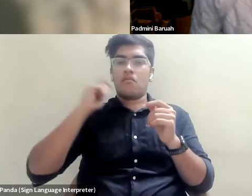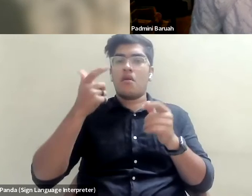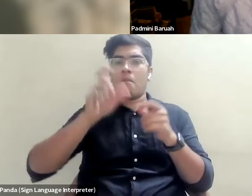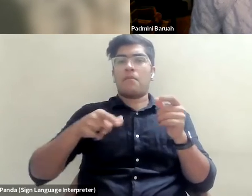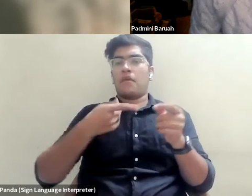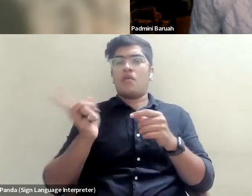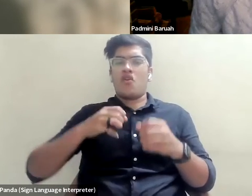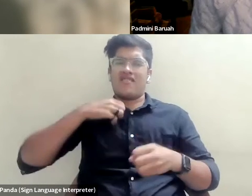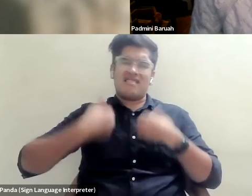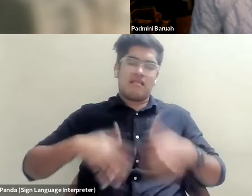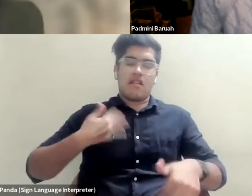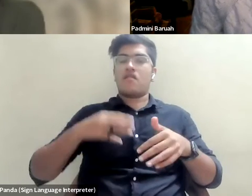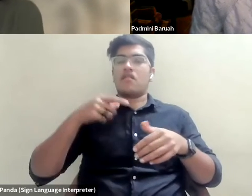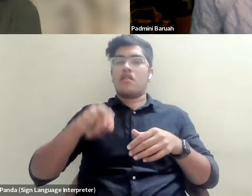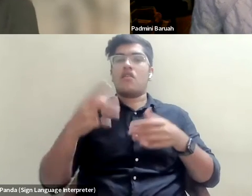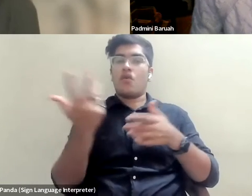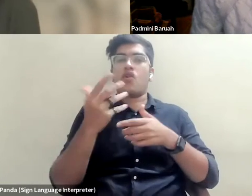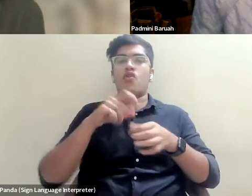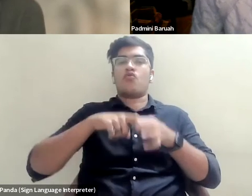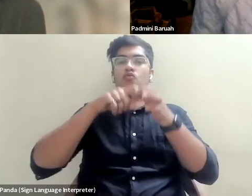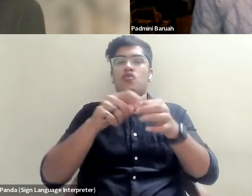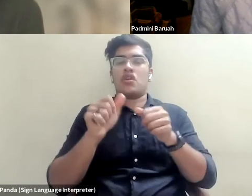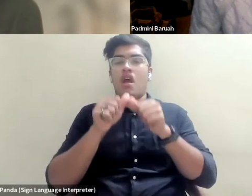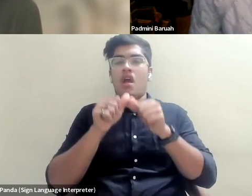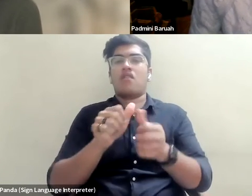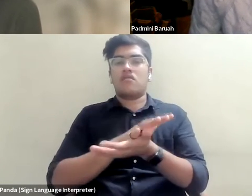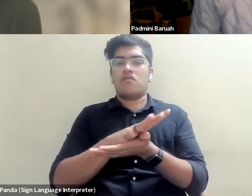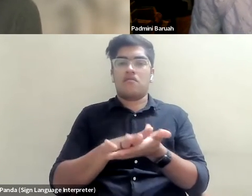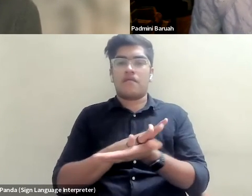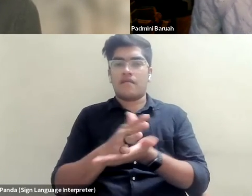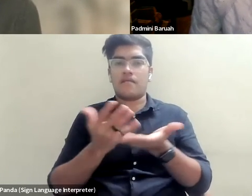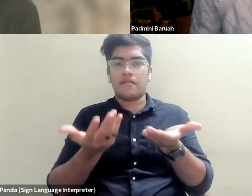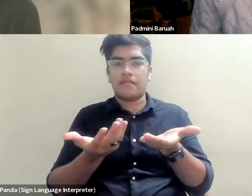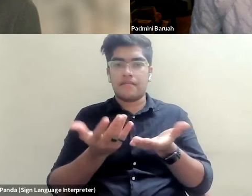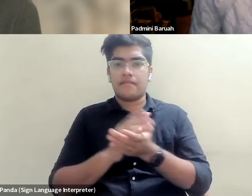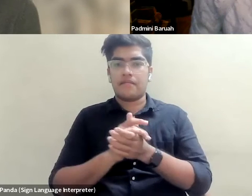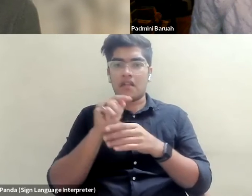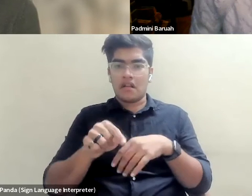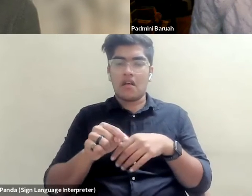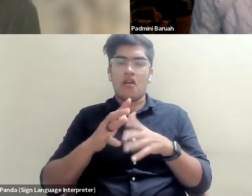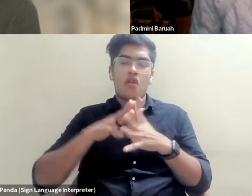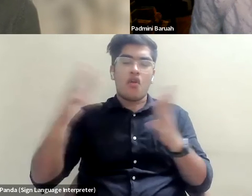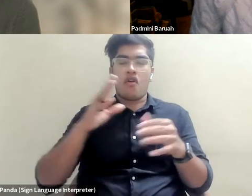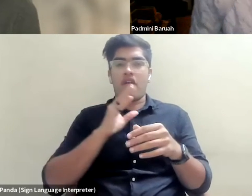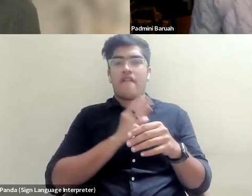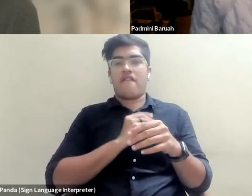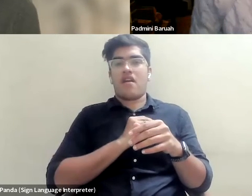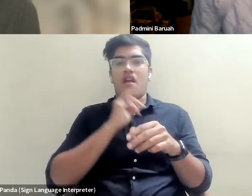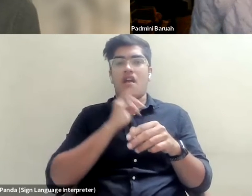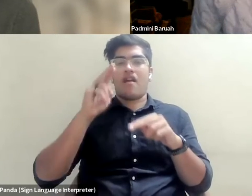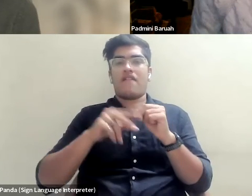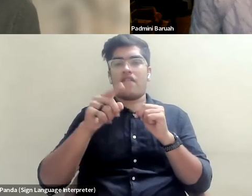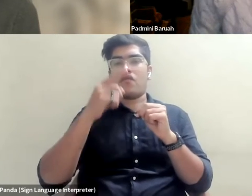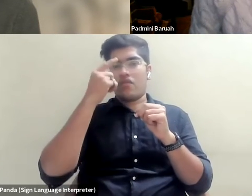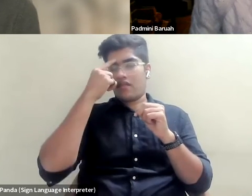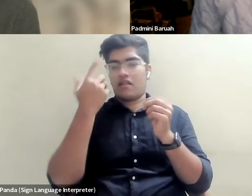to engage with this citizenship question. So I think it's a source of fear, if anything